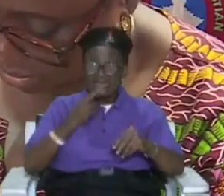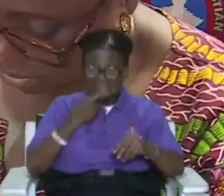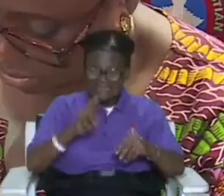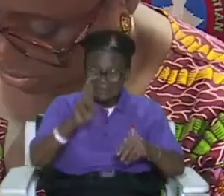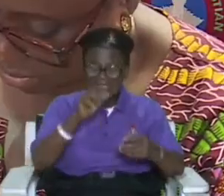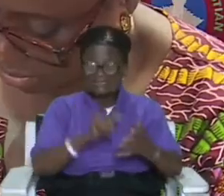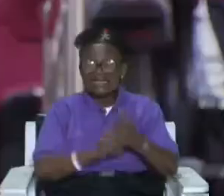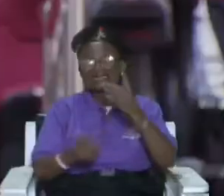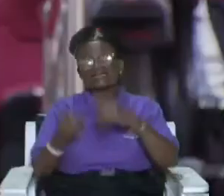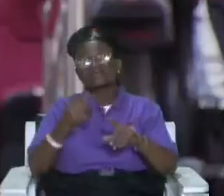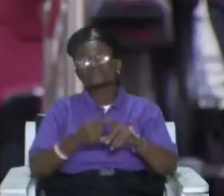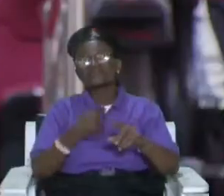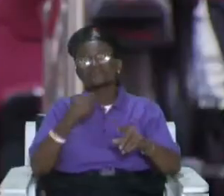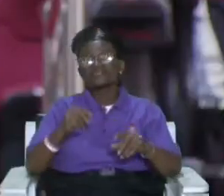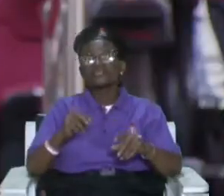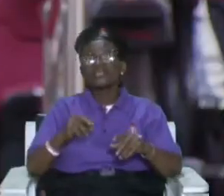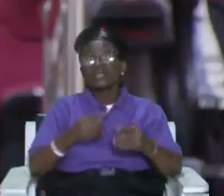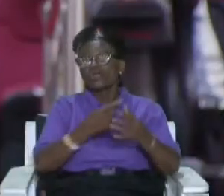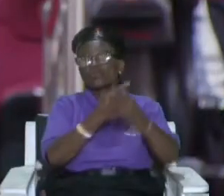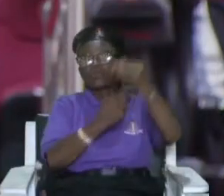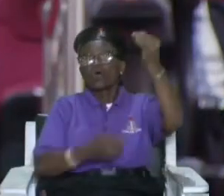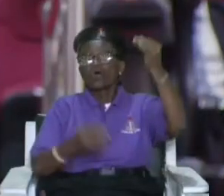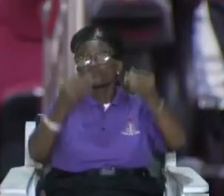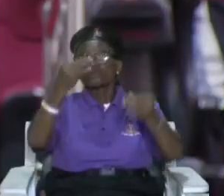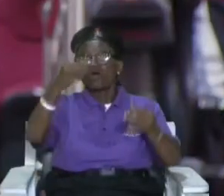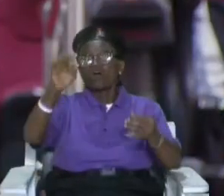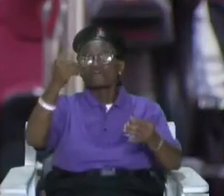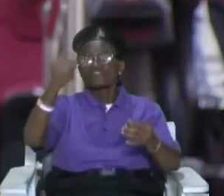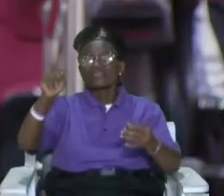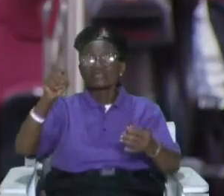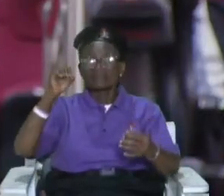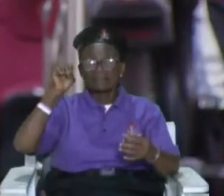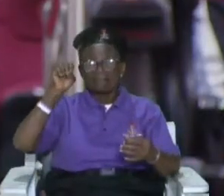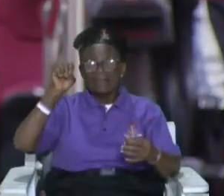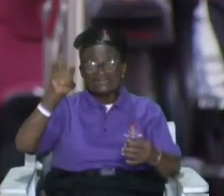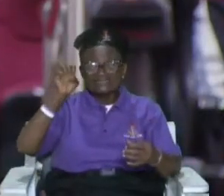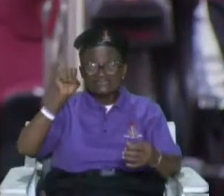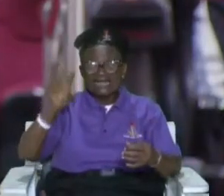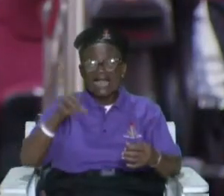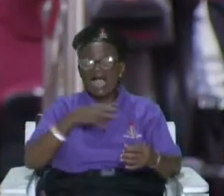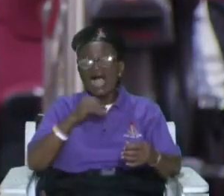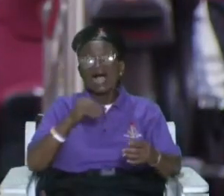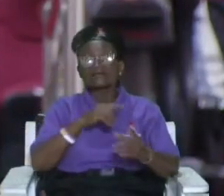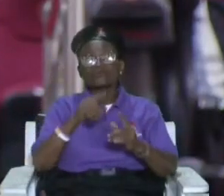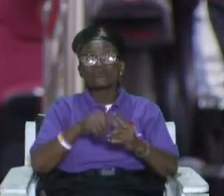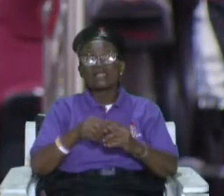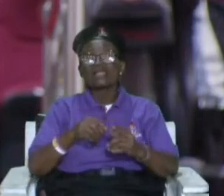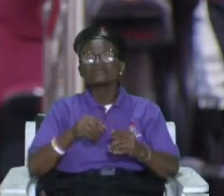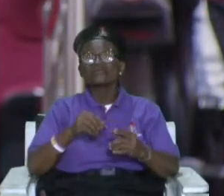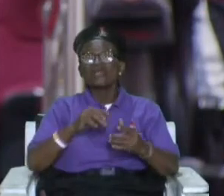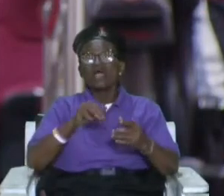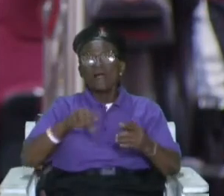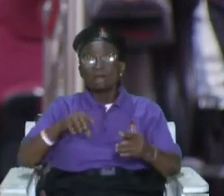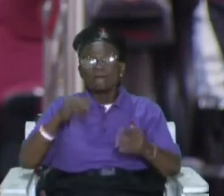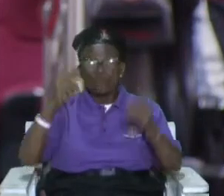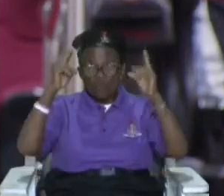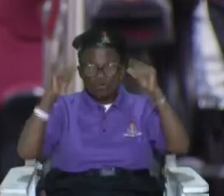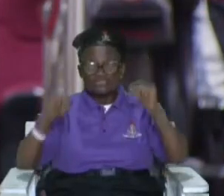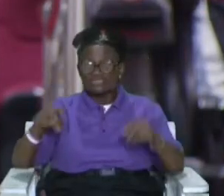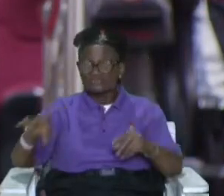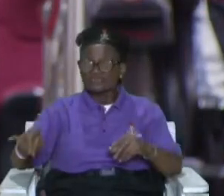rods of the magicians. And then when Moses picked it up, it became a rod